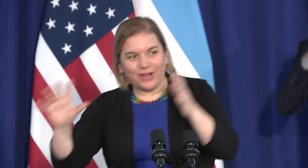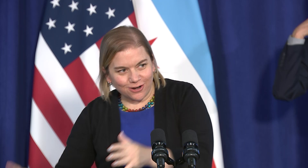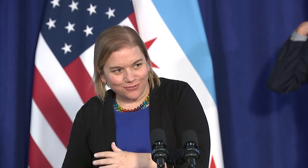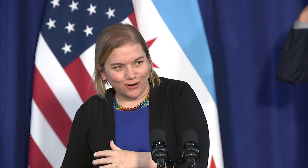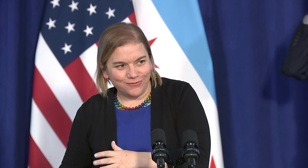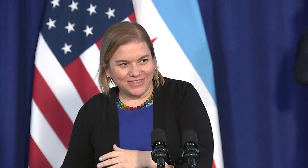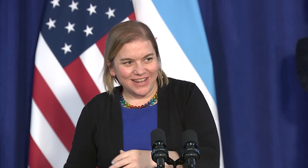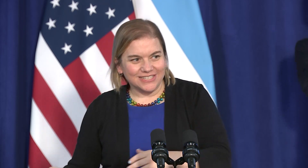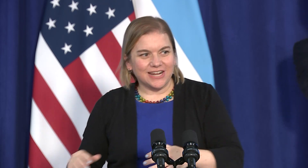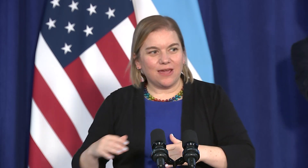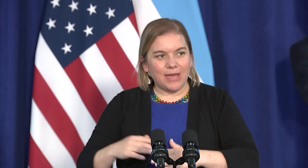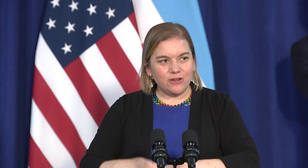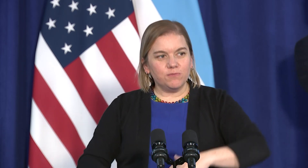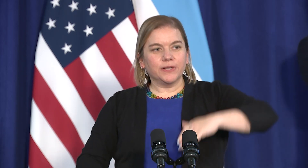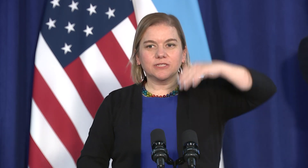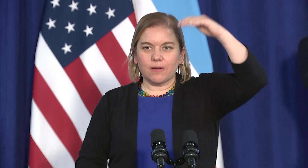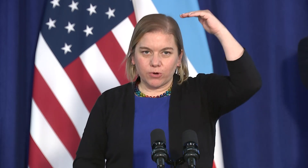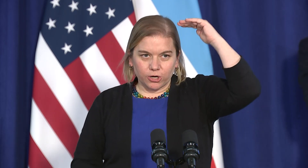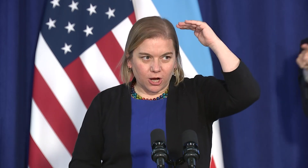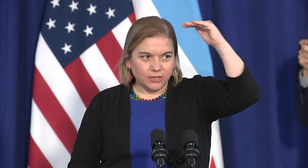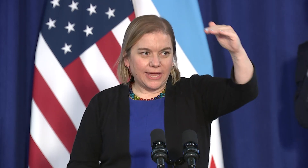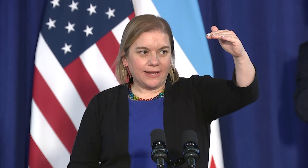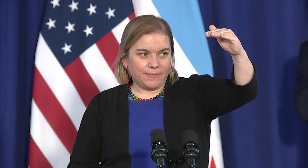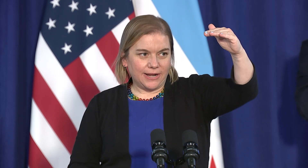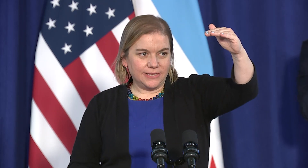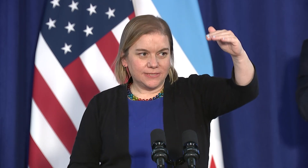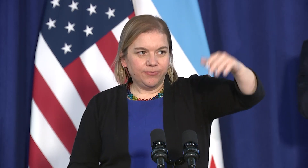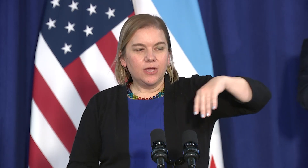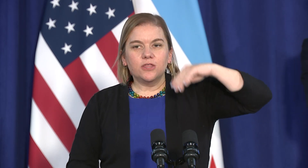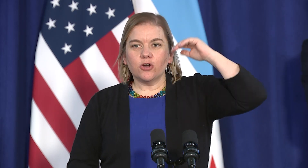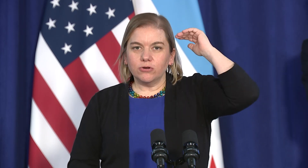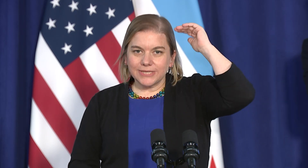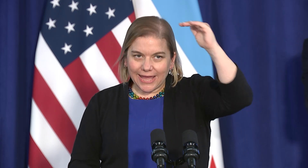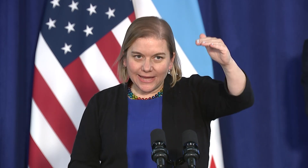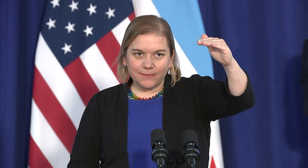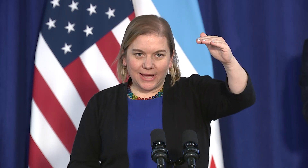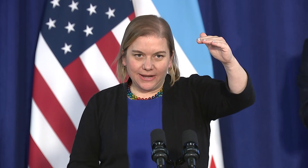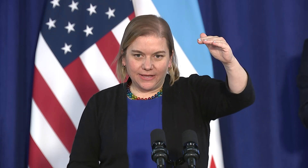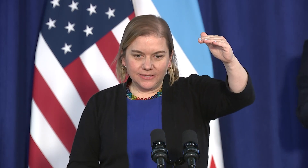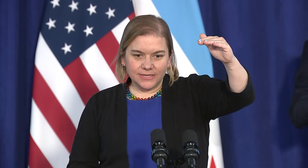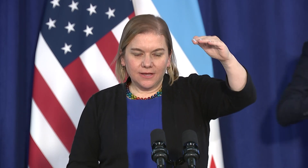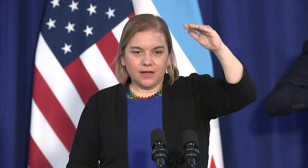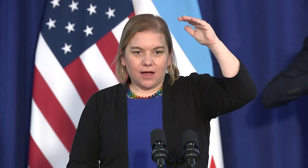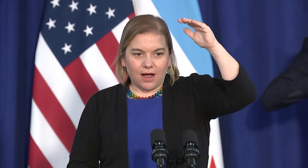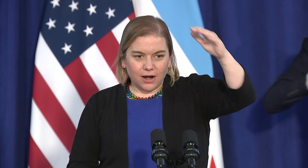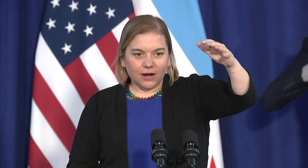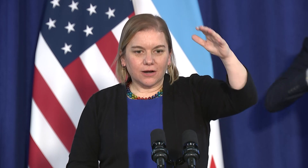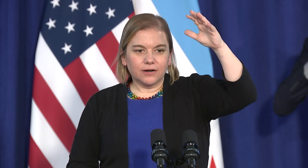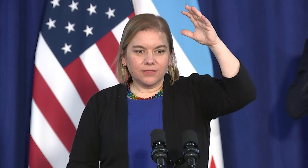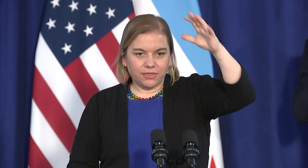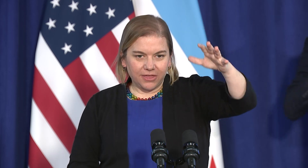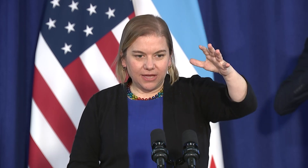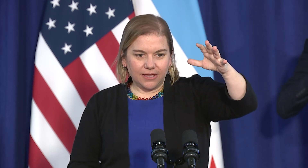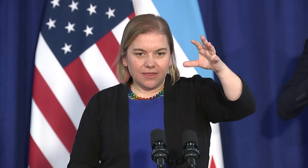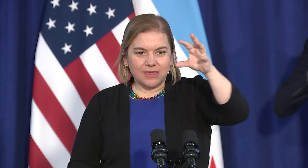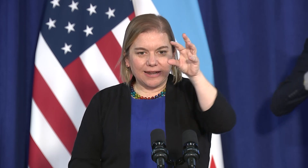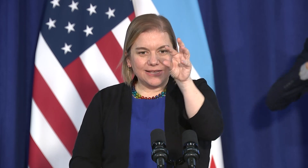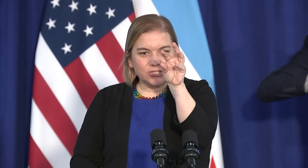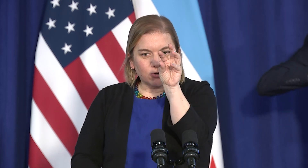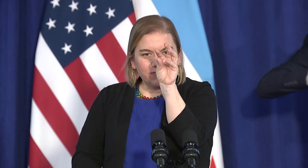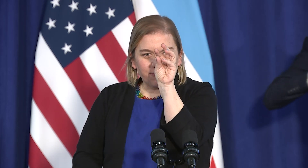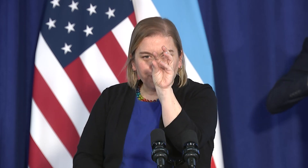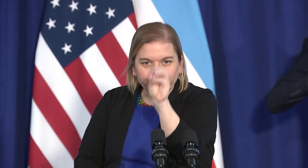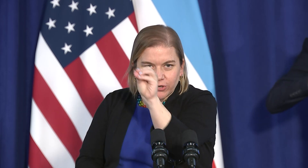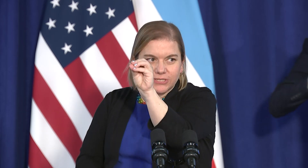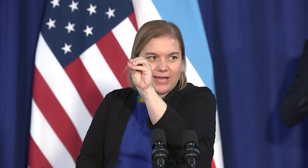to fight off COVID the next time, and you build up what are called antibodies. Those antibodies are the thing that